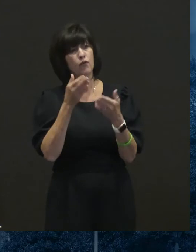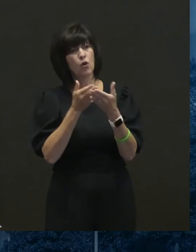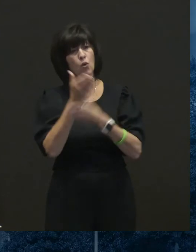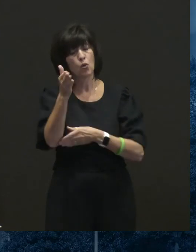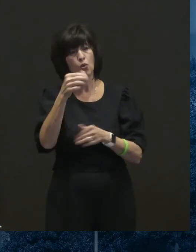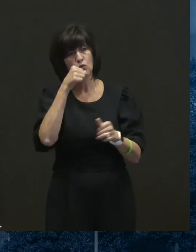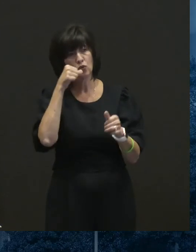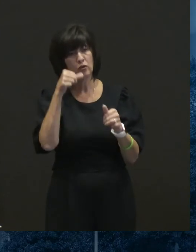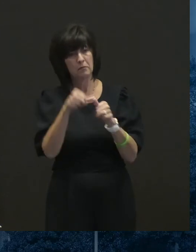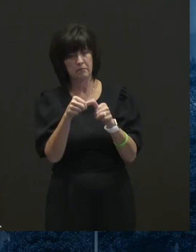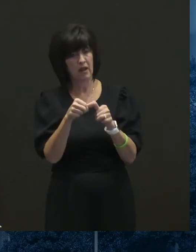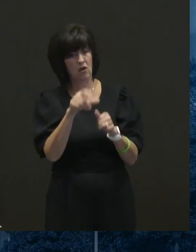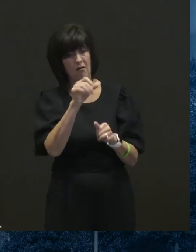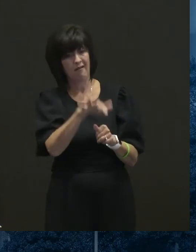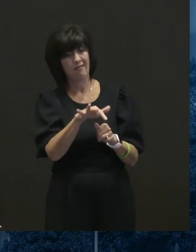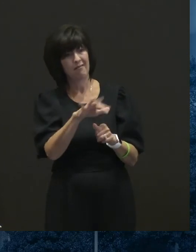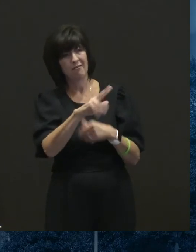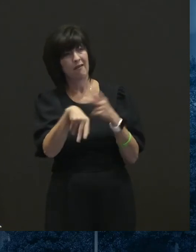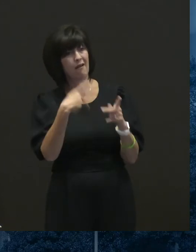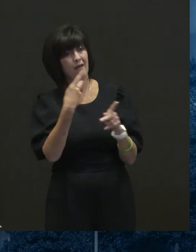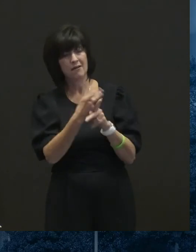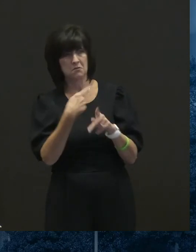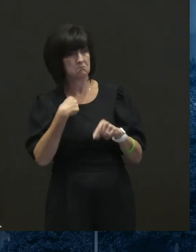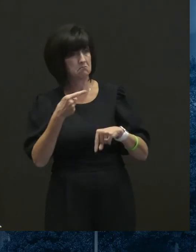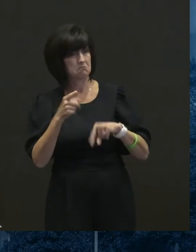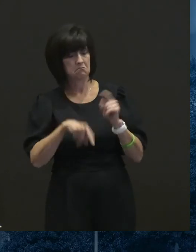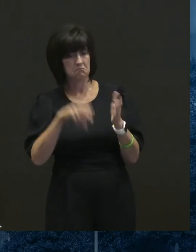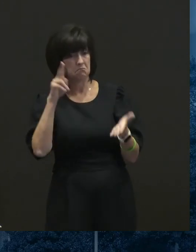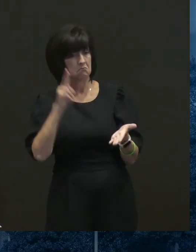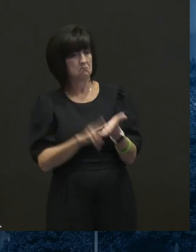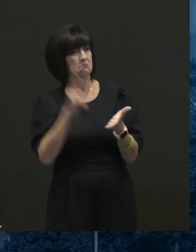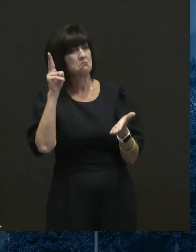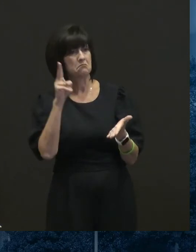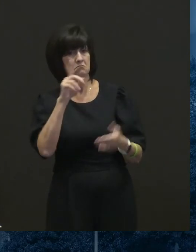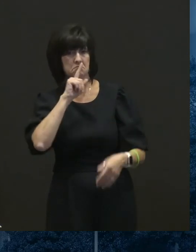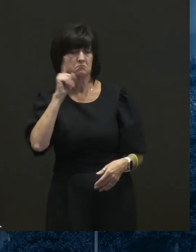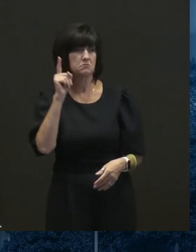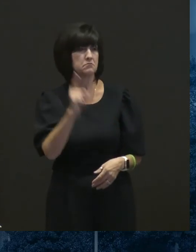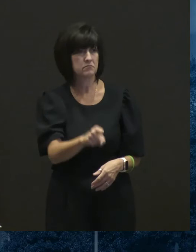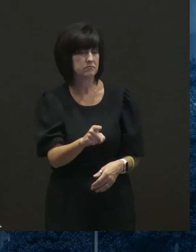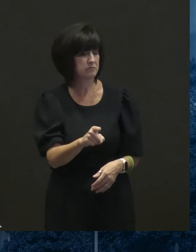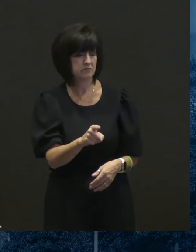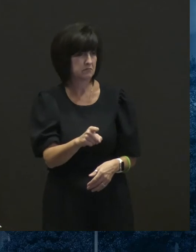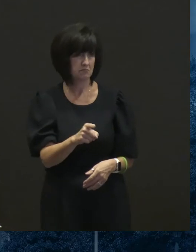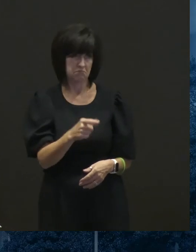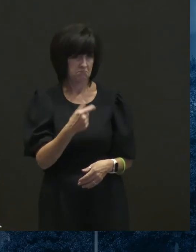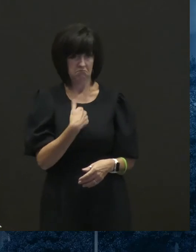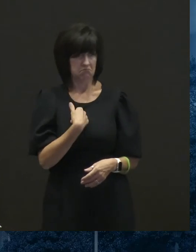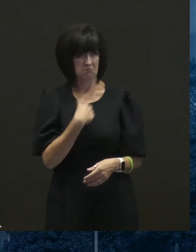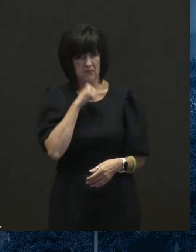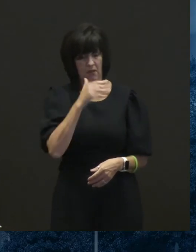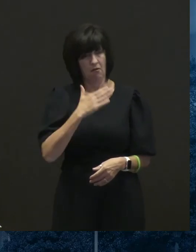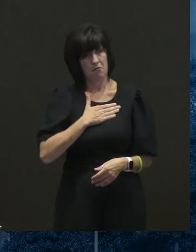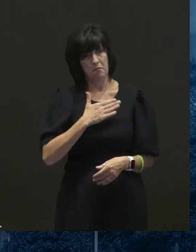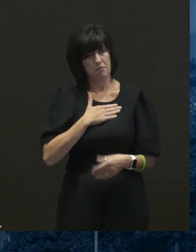do by executive order under state of emergency. That just wouldn't be a good thing. So they'd have to do